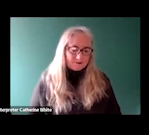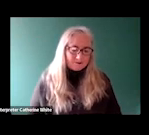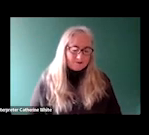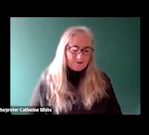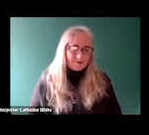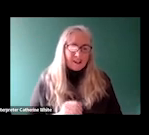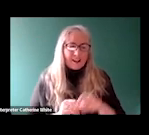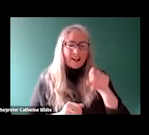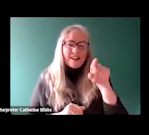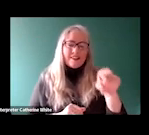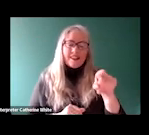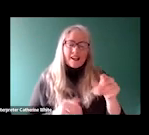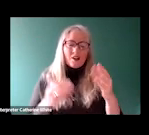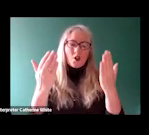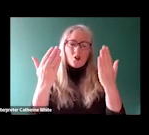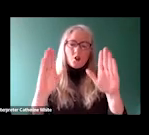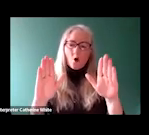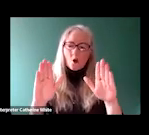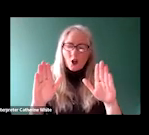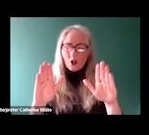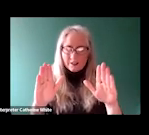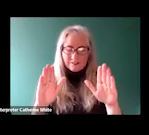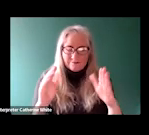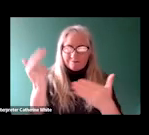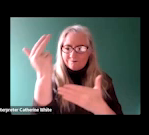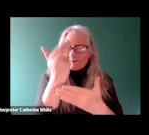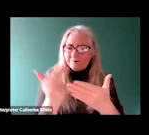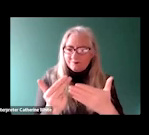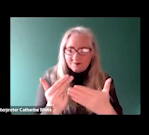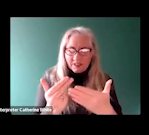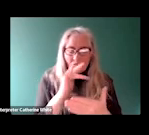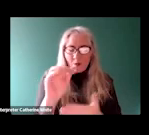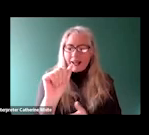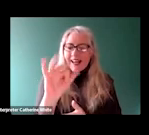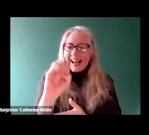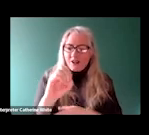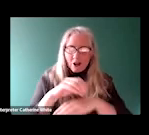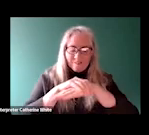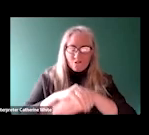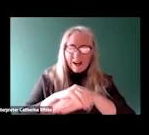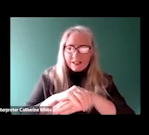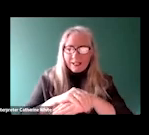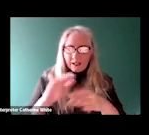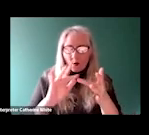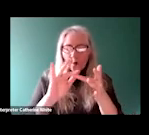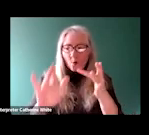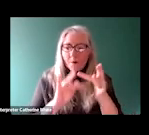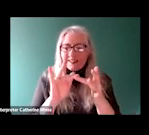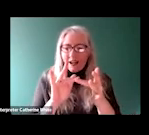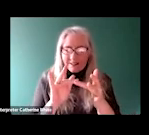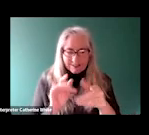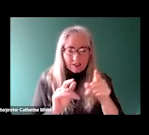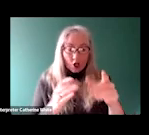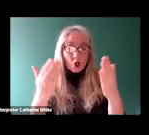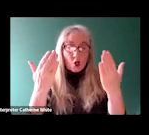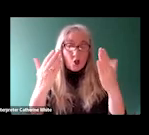So this is a graph or a graphic that I've taken from the Age Friendly Ireland website, and it's an image of the